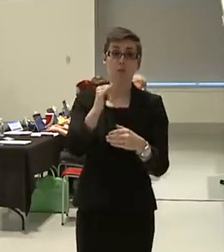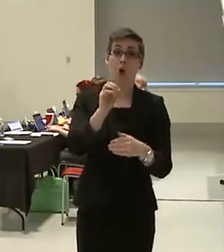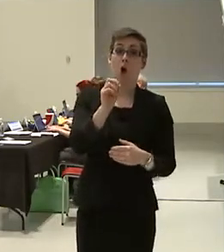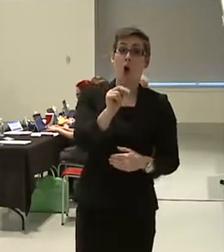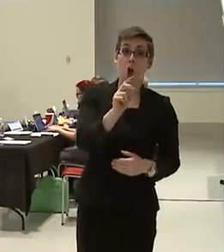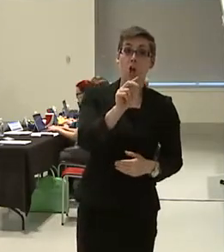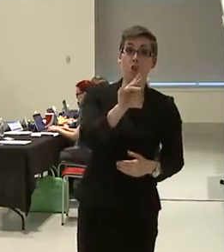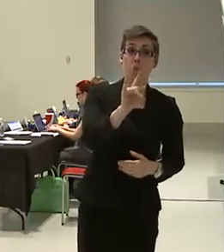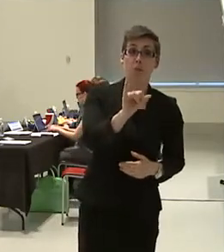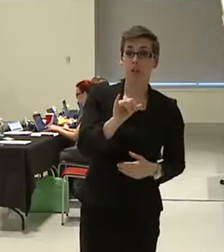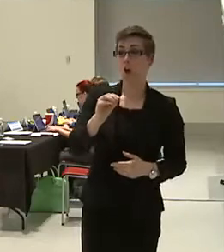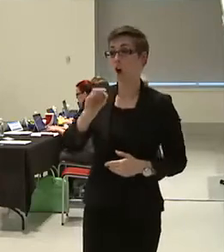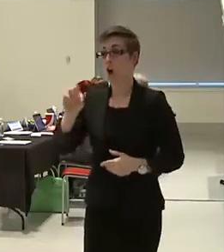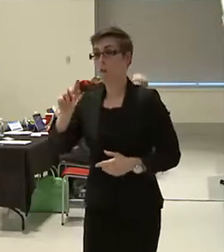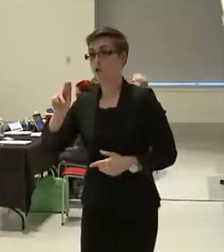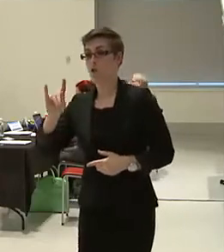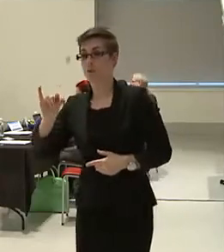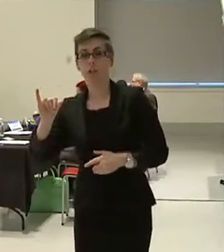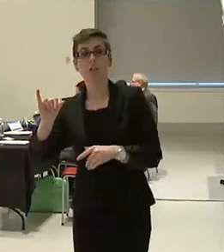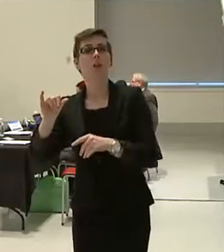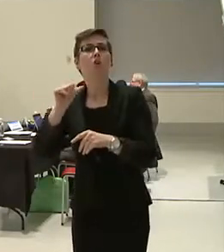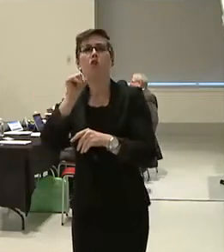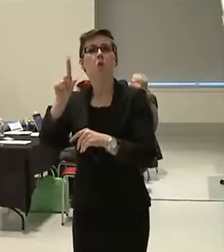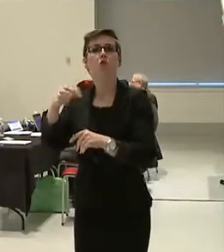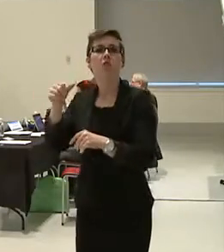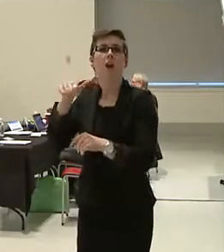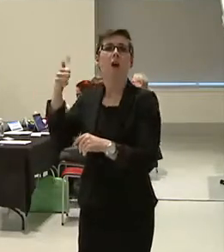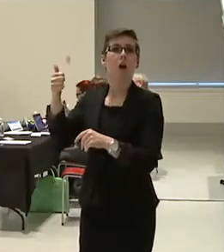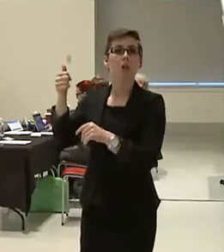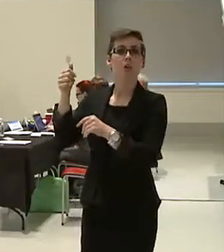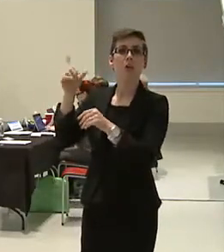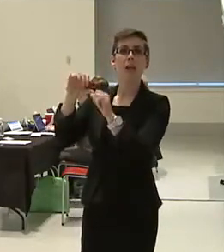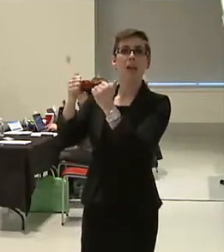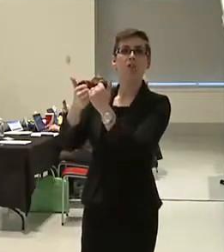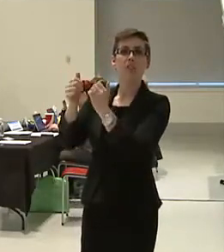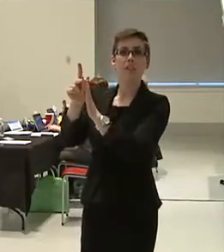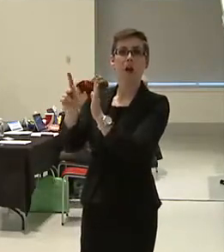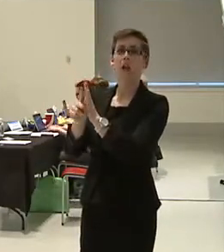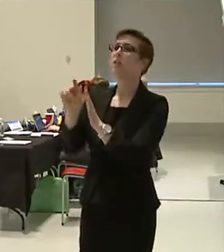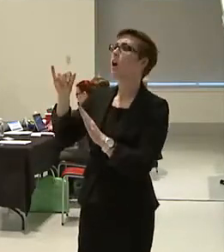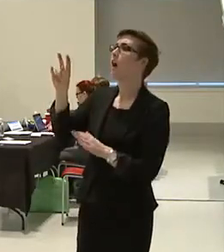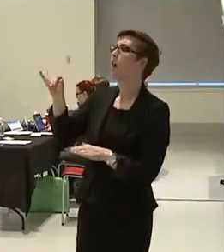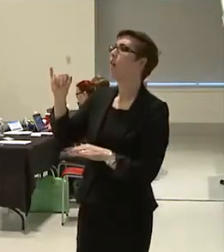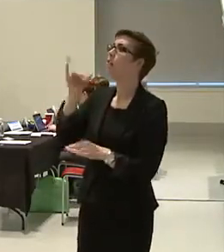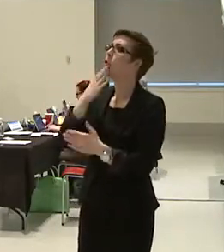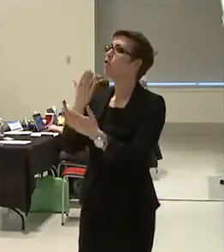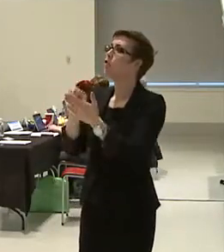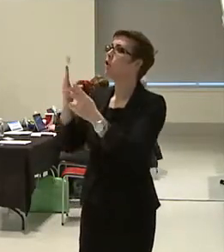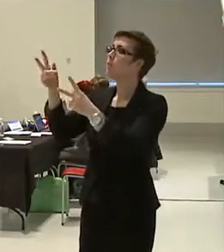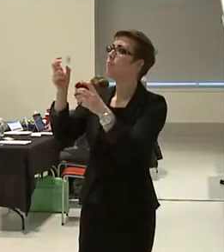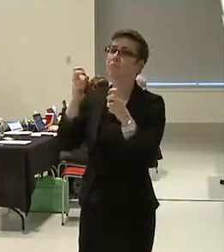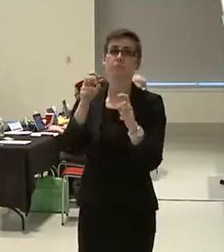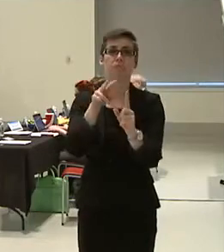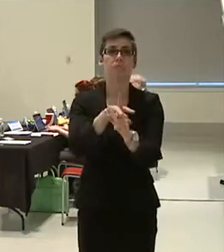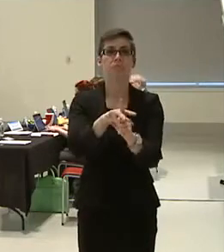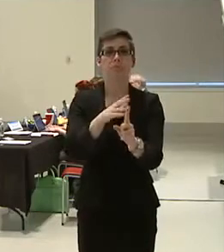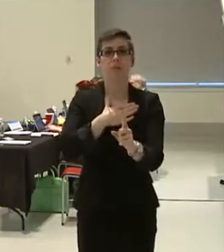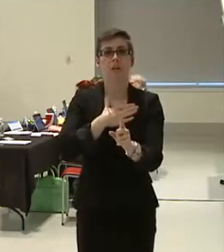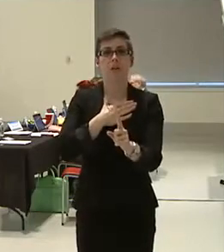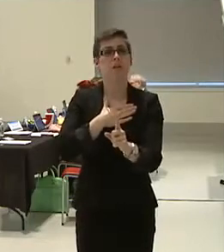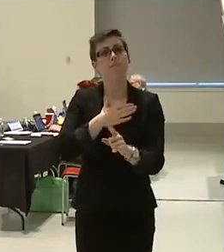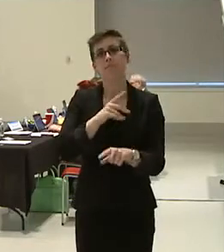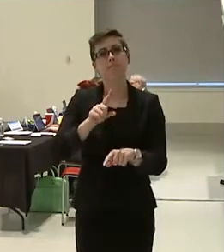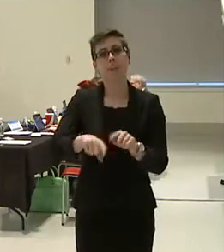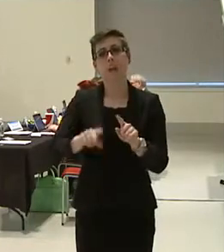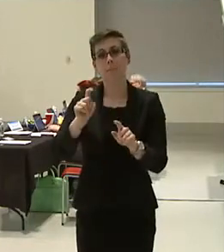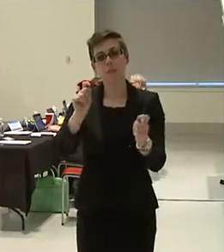take somebody's model policy and just say, here, put your name on it, it's our policy. They all have to be crafted to the culture of your